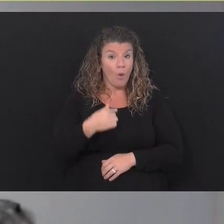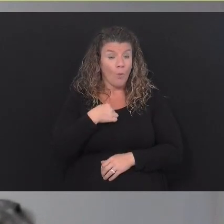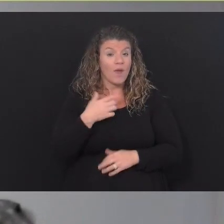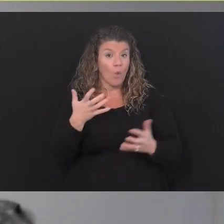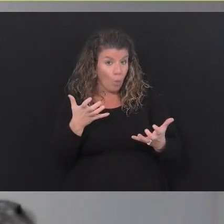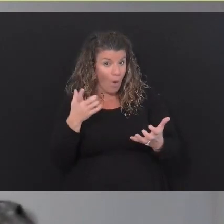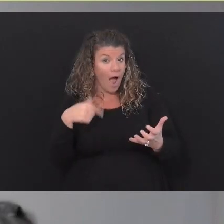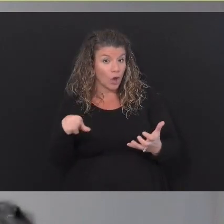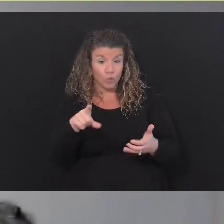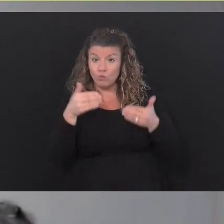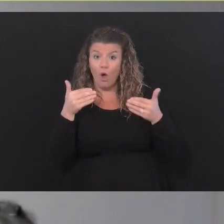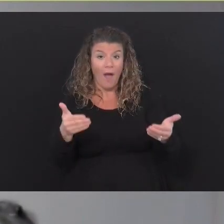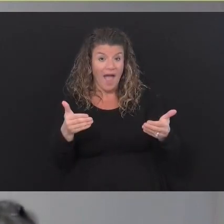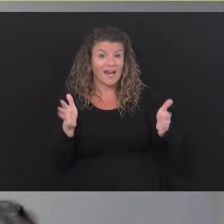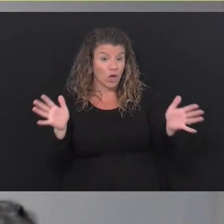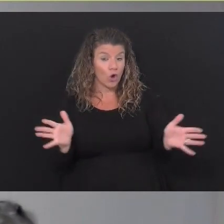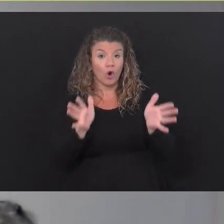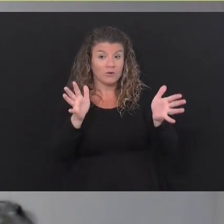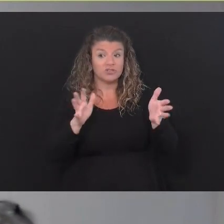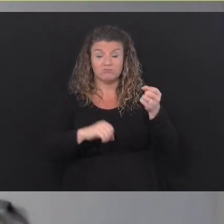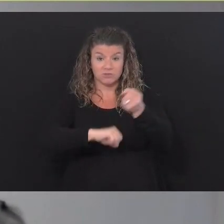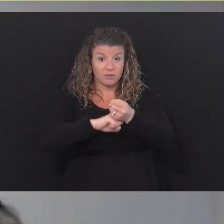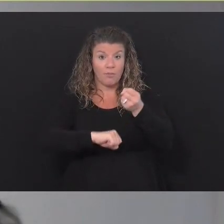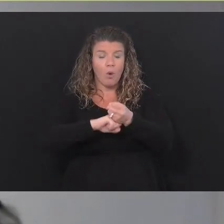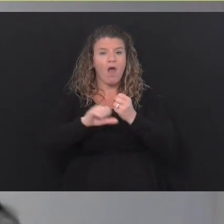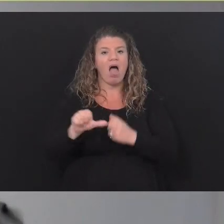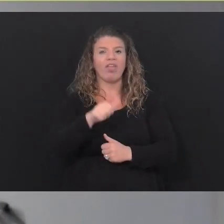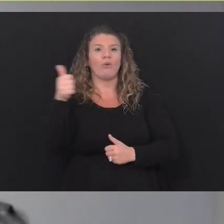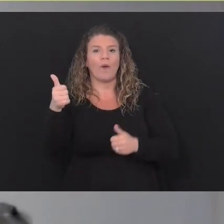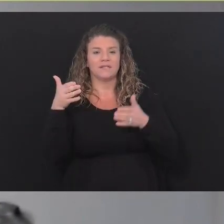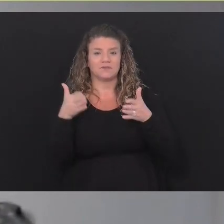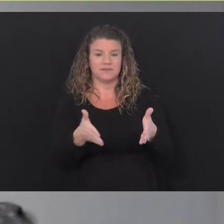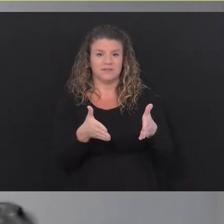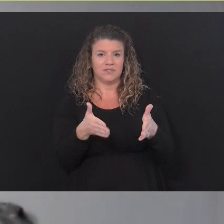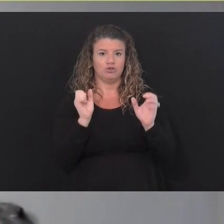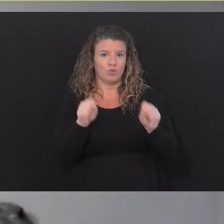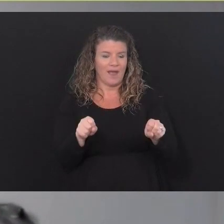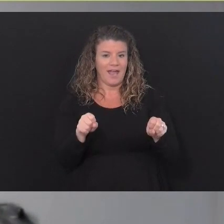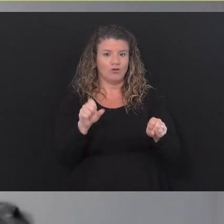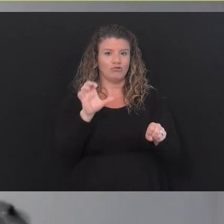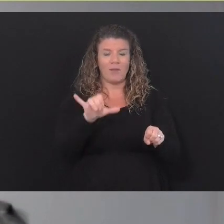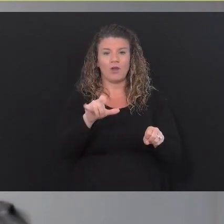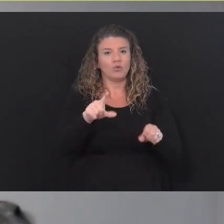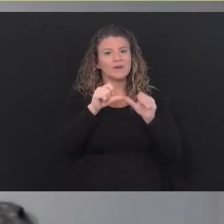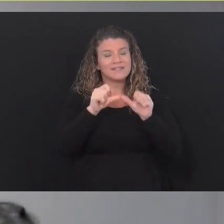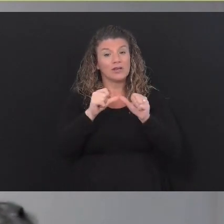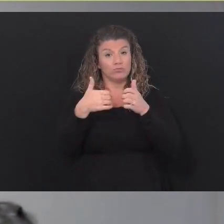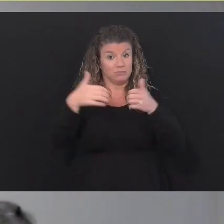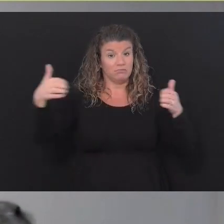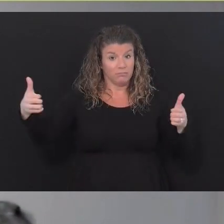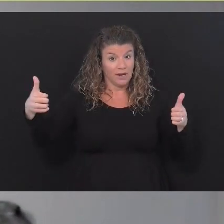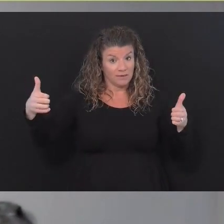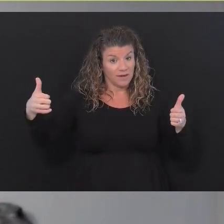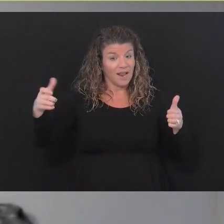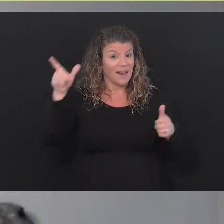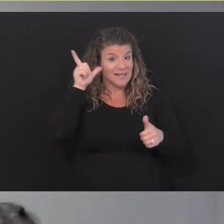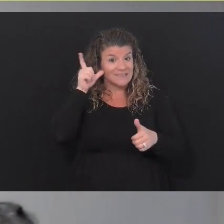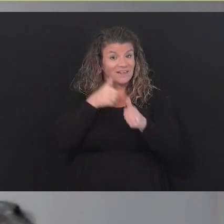encouraging and absolutely support our alternative approaches that maintain those recommended prevention